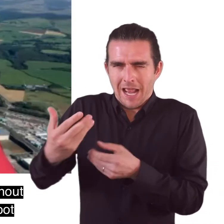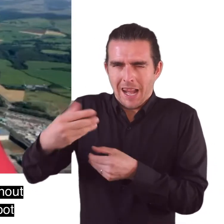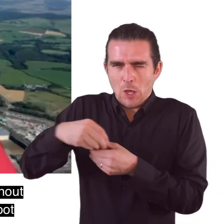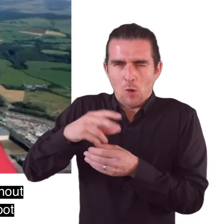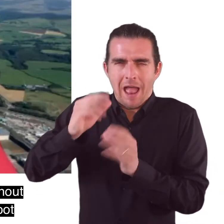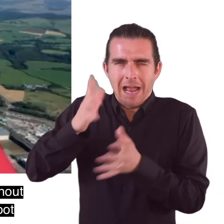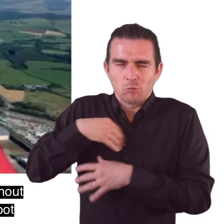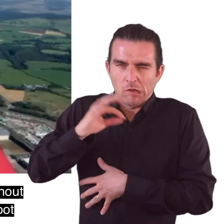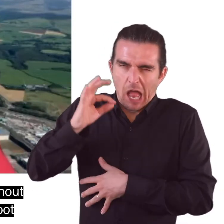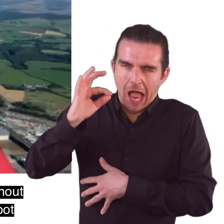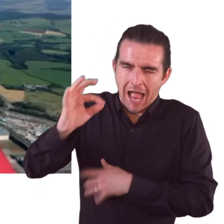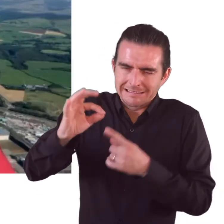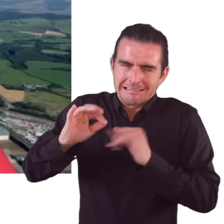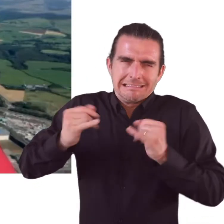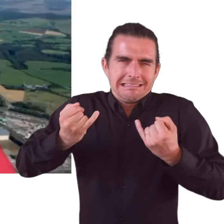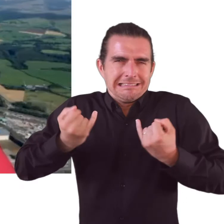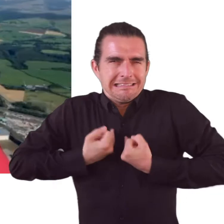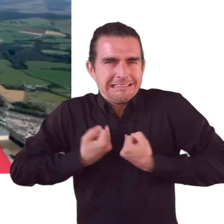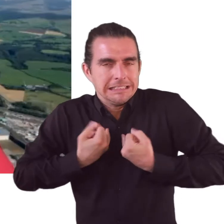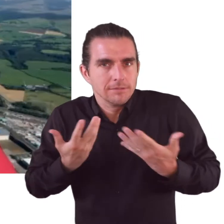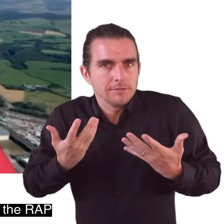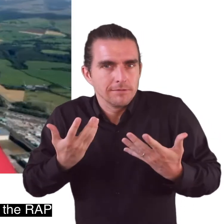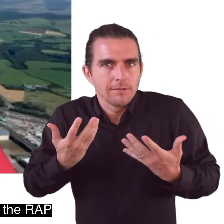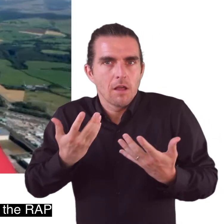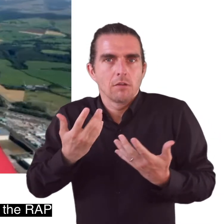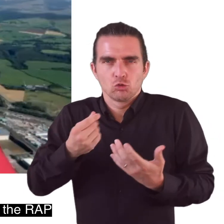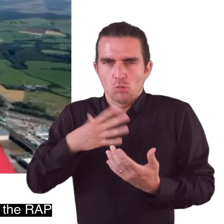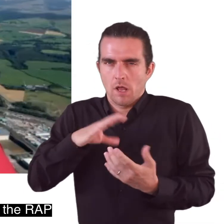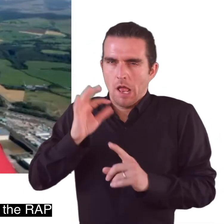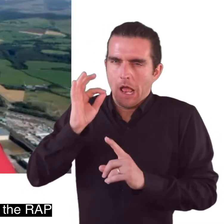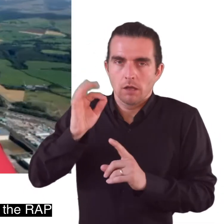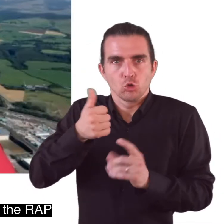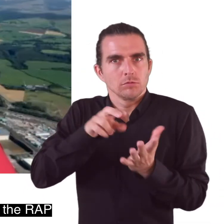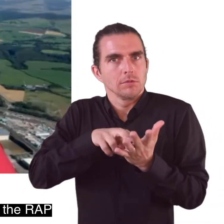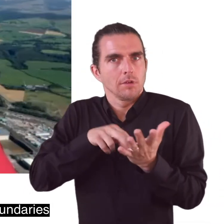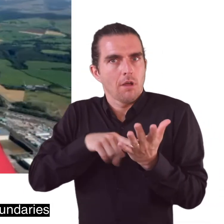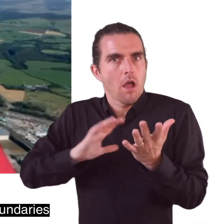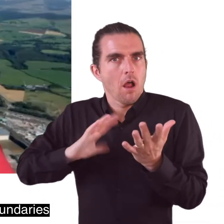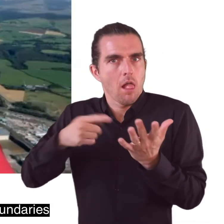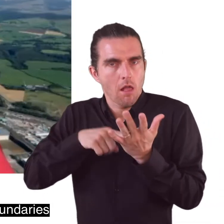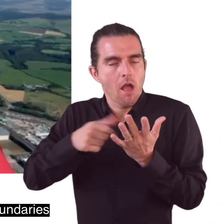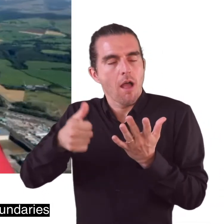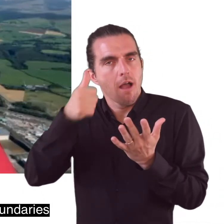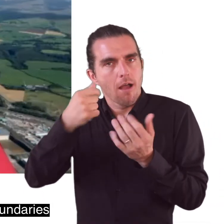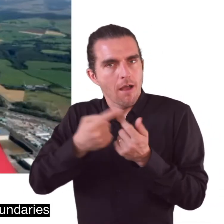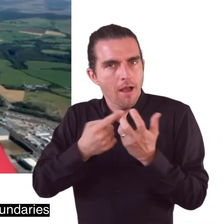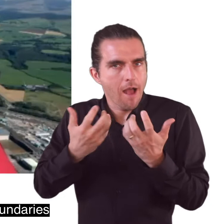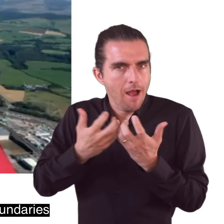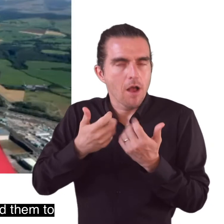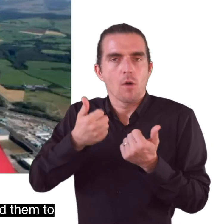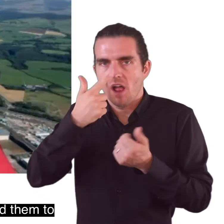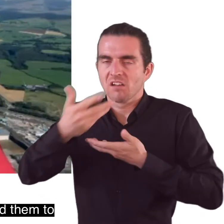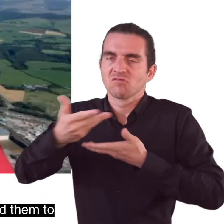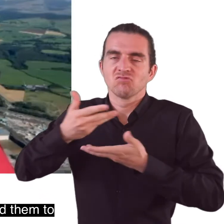without putting people on the spot? And you know, framing it with the rap and having that be like the